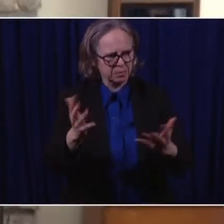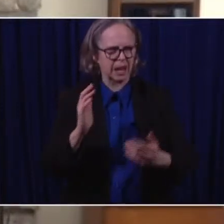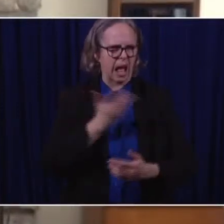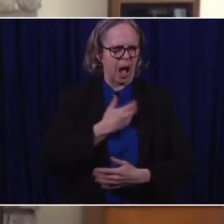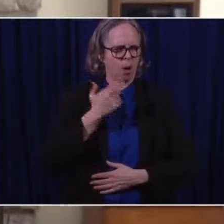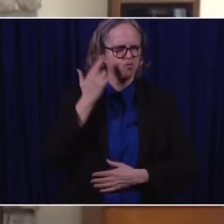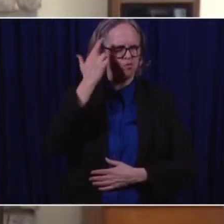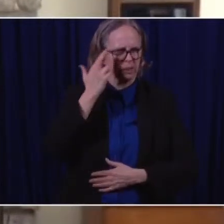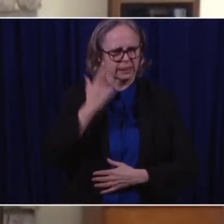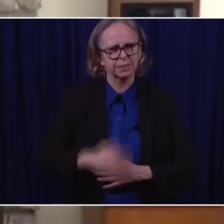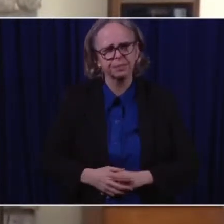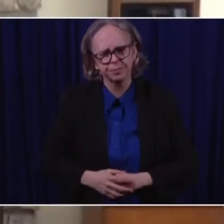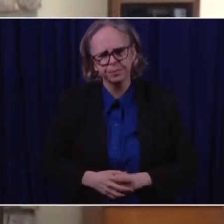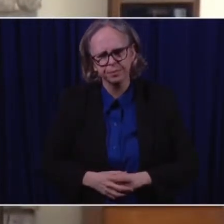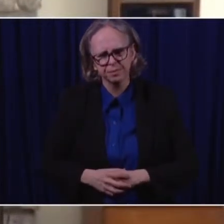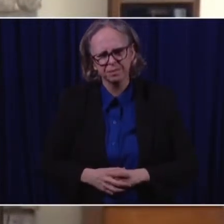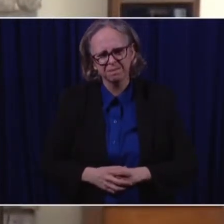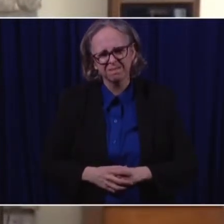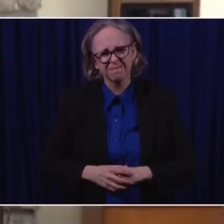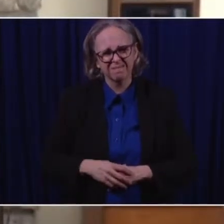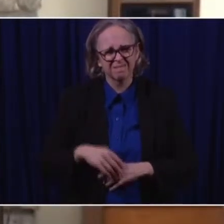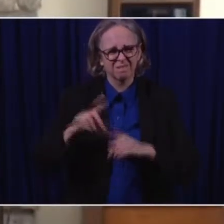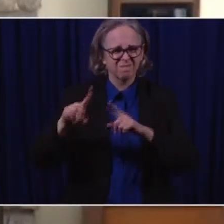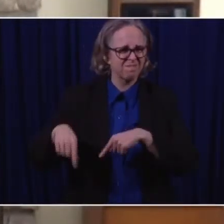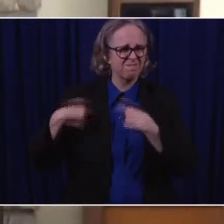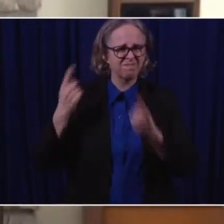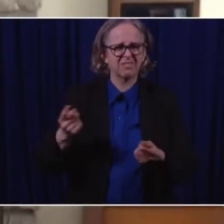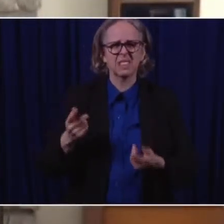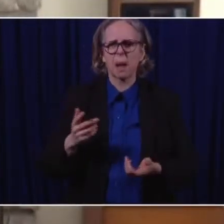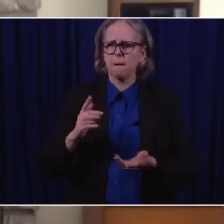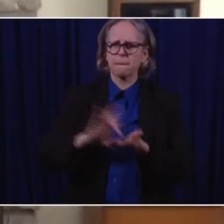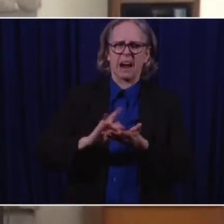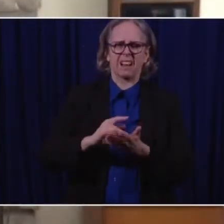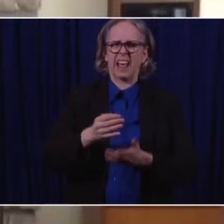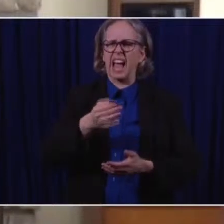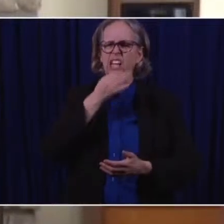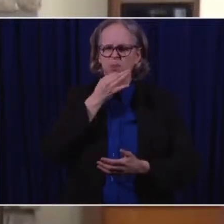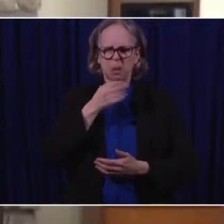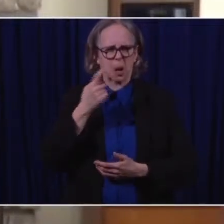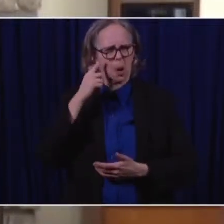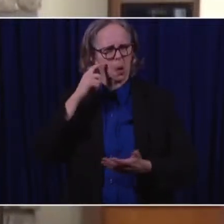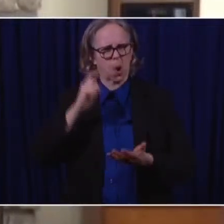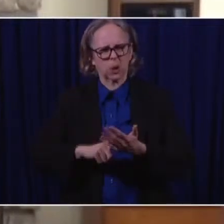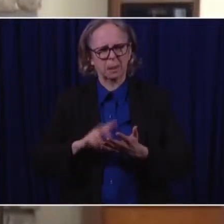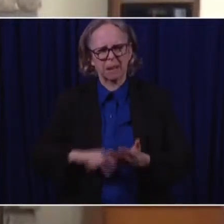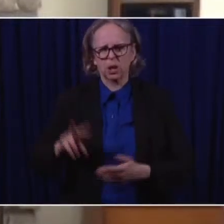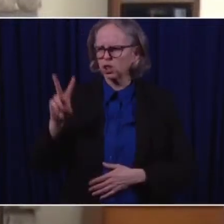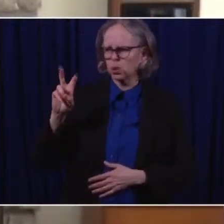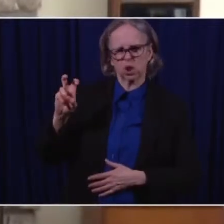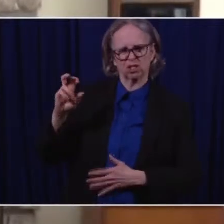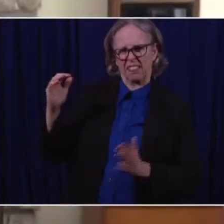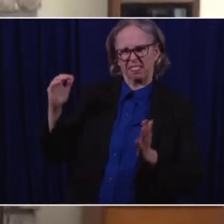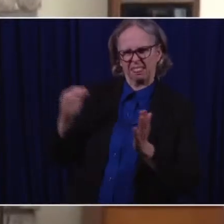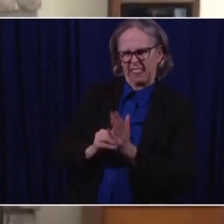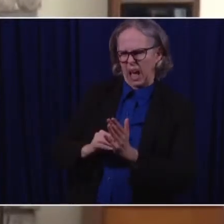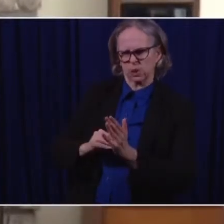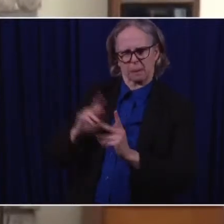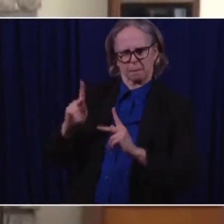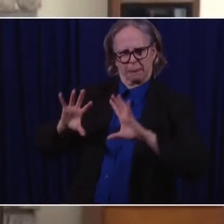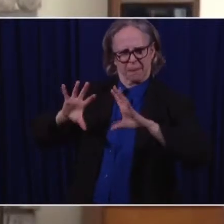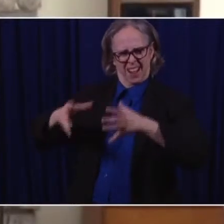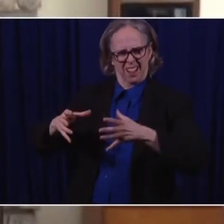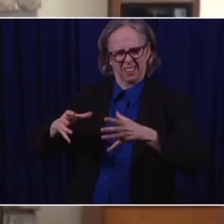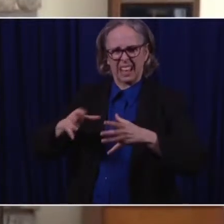Doctors have identified approximately 200,000 people in this state who are under the age of 65, who have